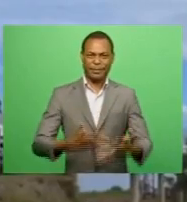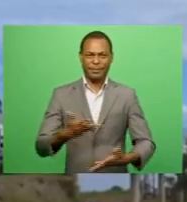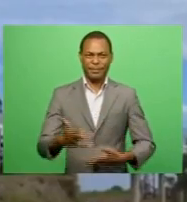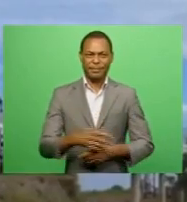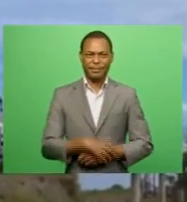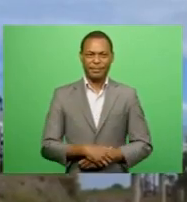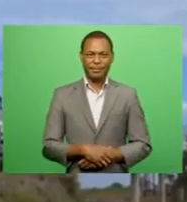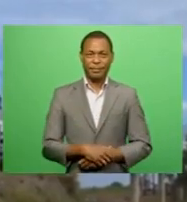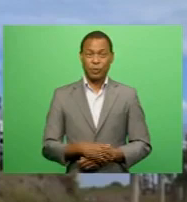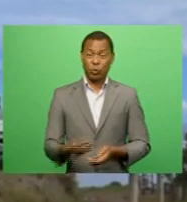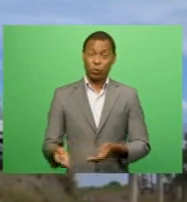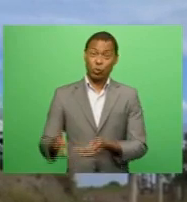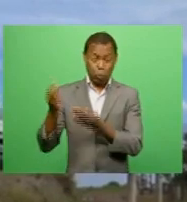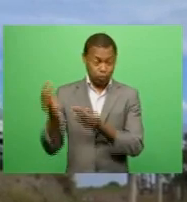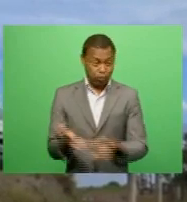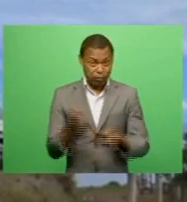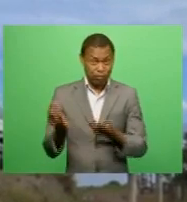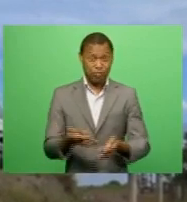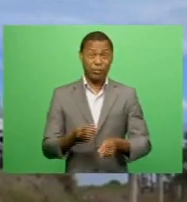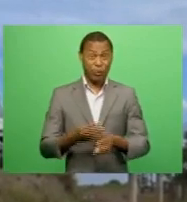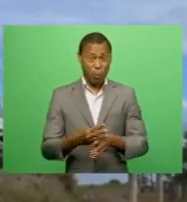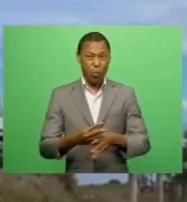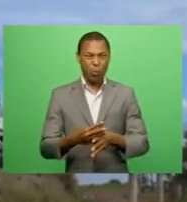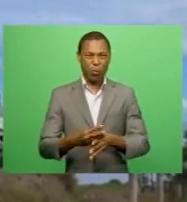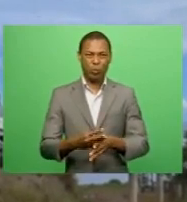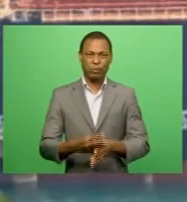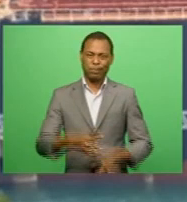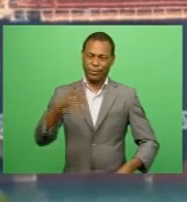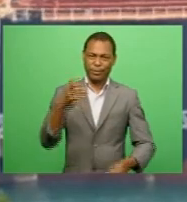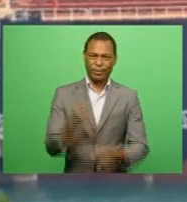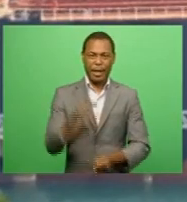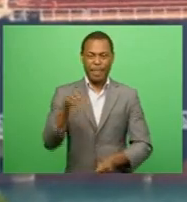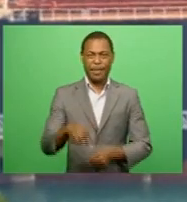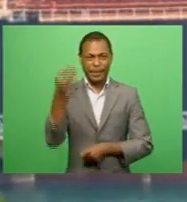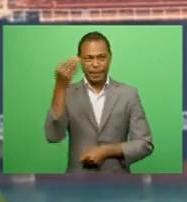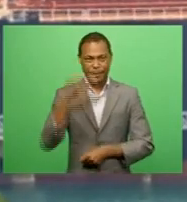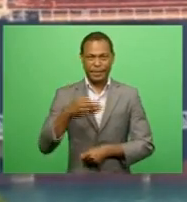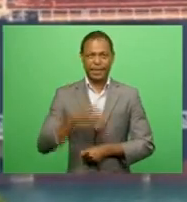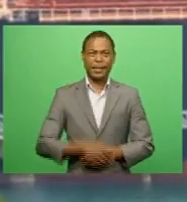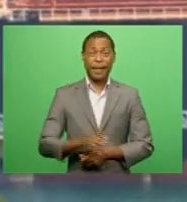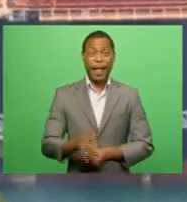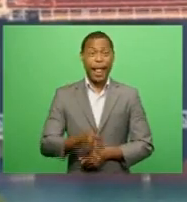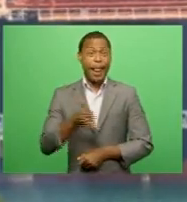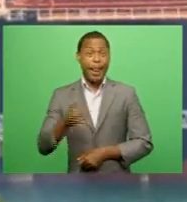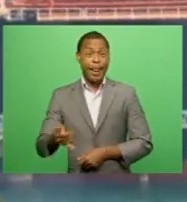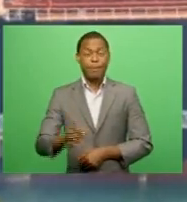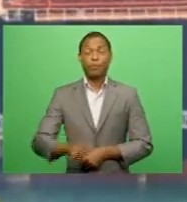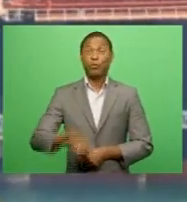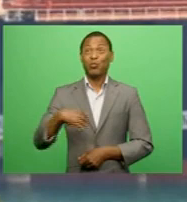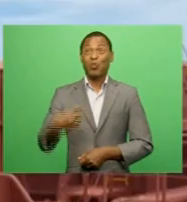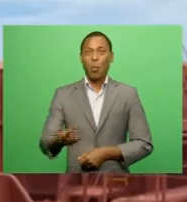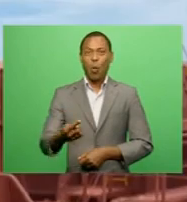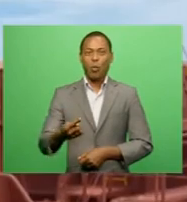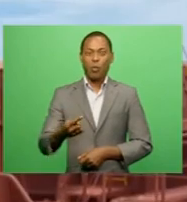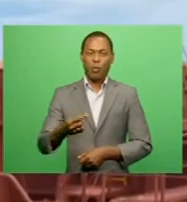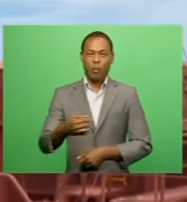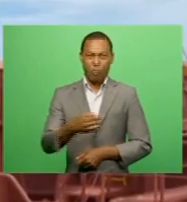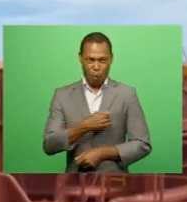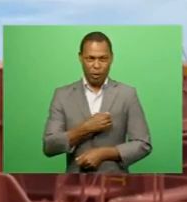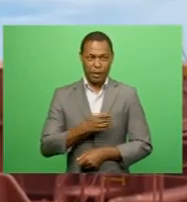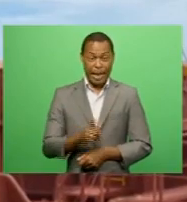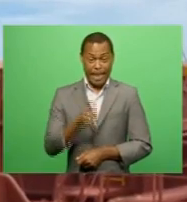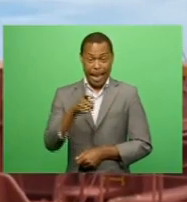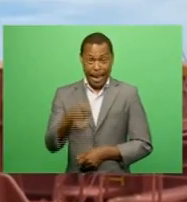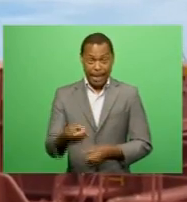loading of the wood chip is expected to be completed by this evening, and the ship is scheduled to leave our shores tomorrow morning. The next wood chip vessel